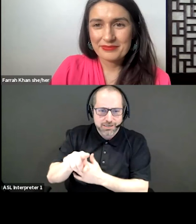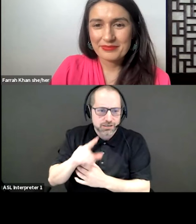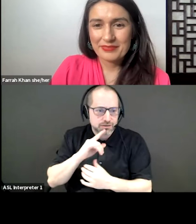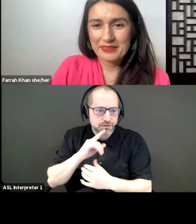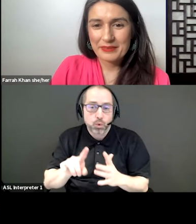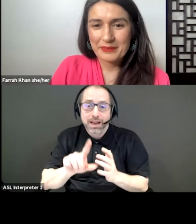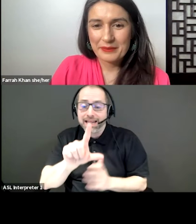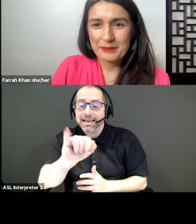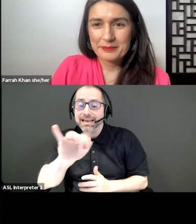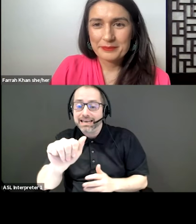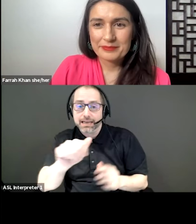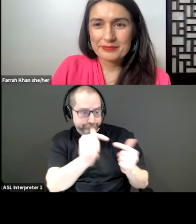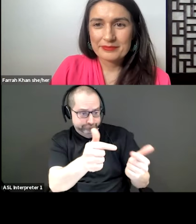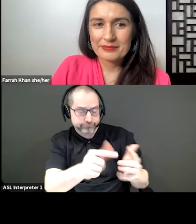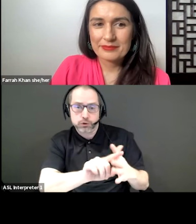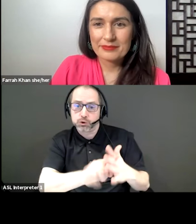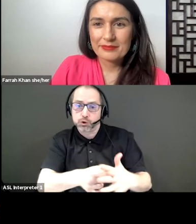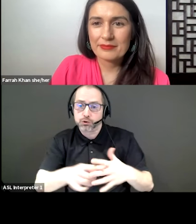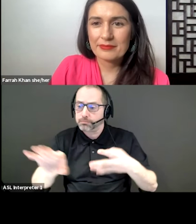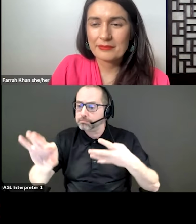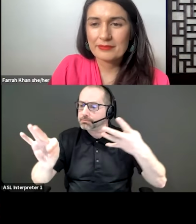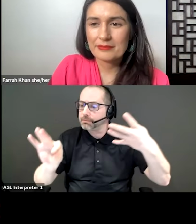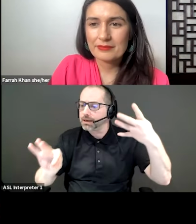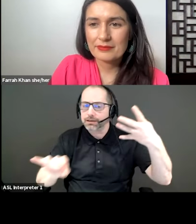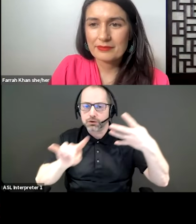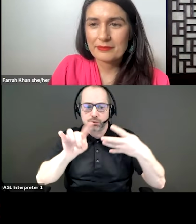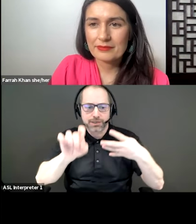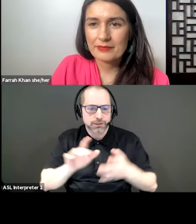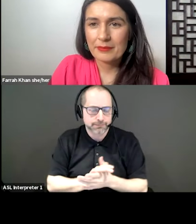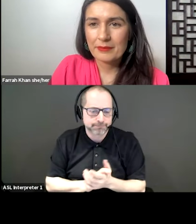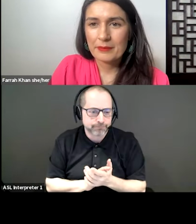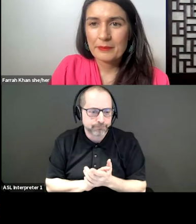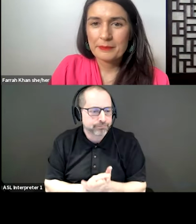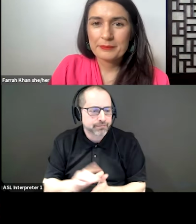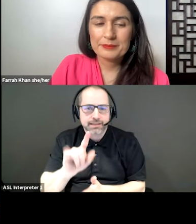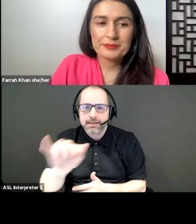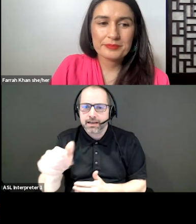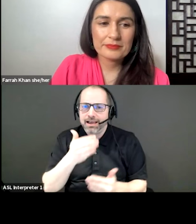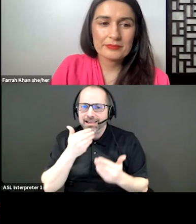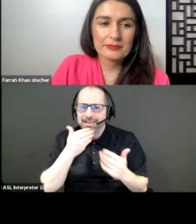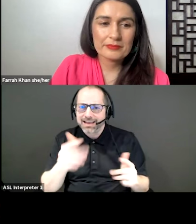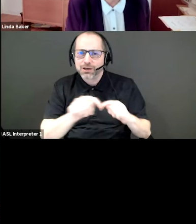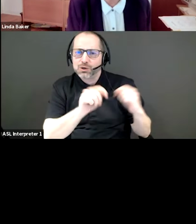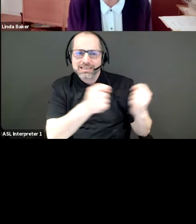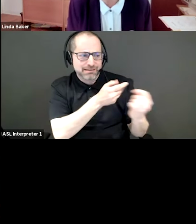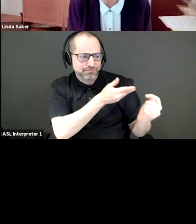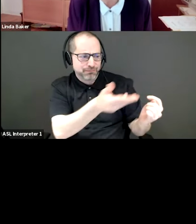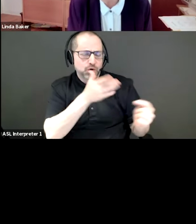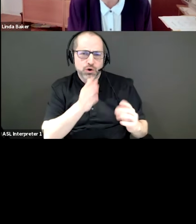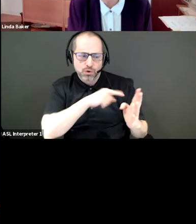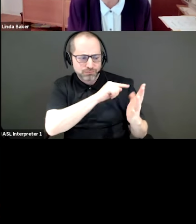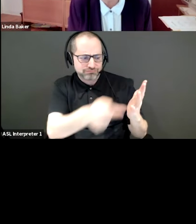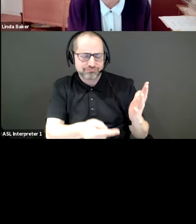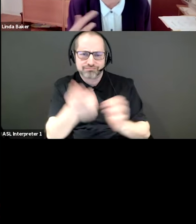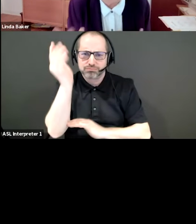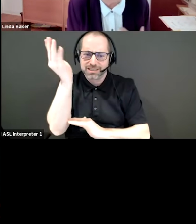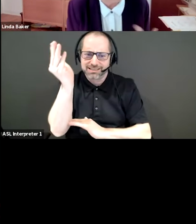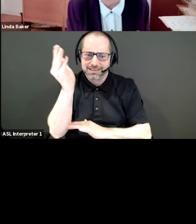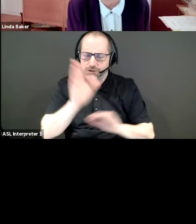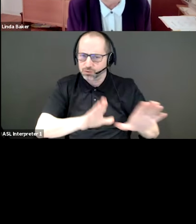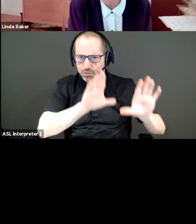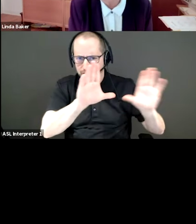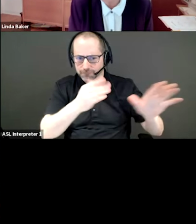of all, thank you to all of the Courage Stack team that presented today. And we're going to go right into questions, and Jasmine and I